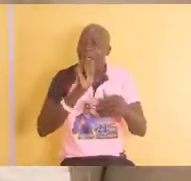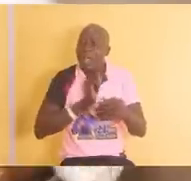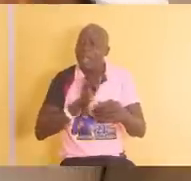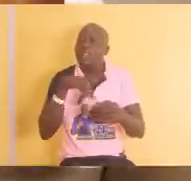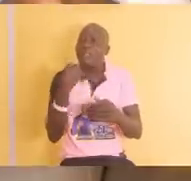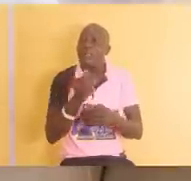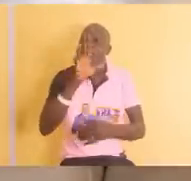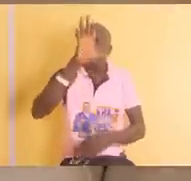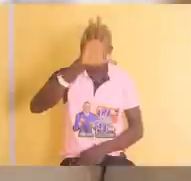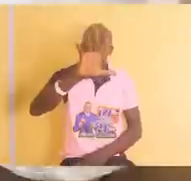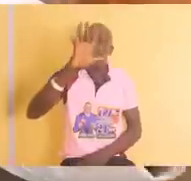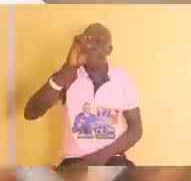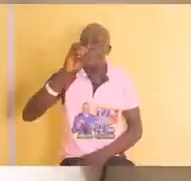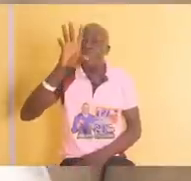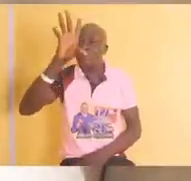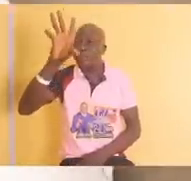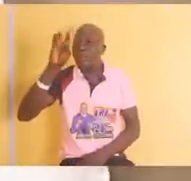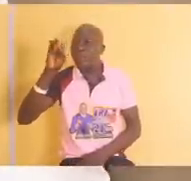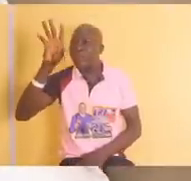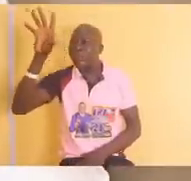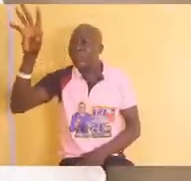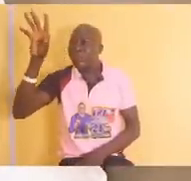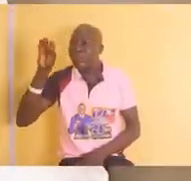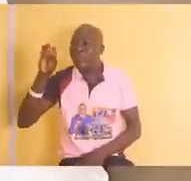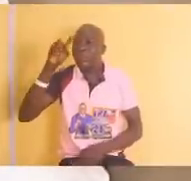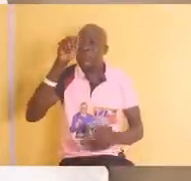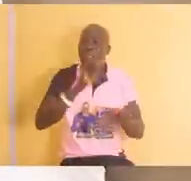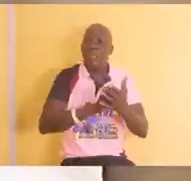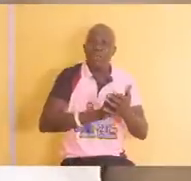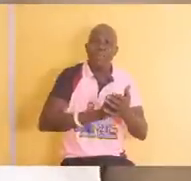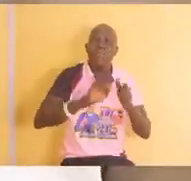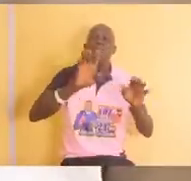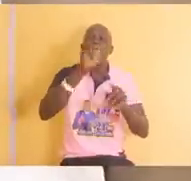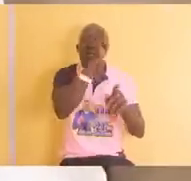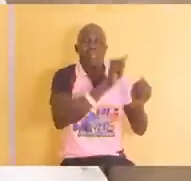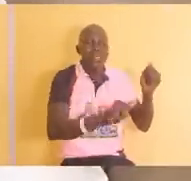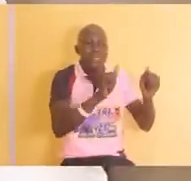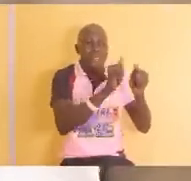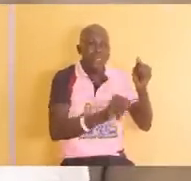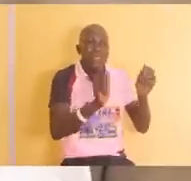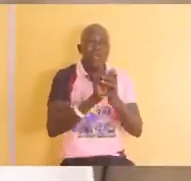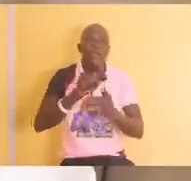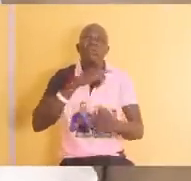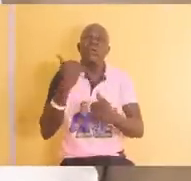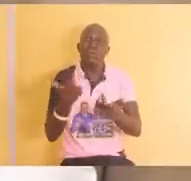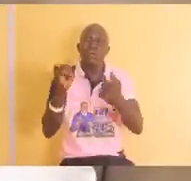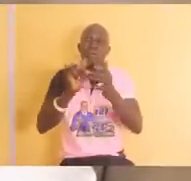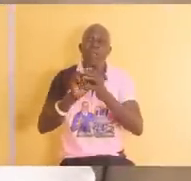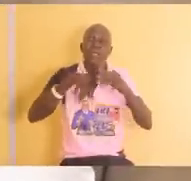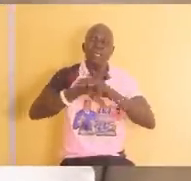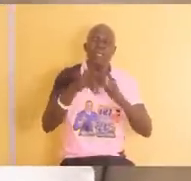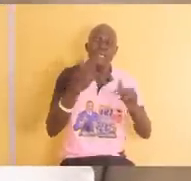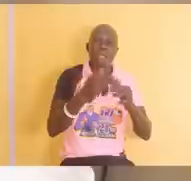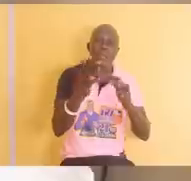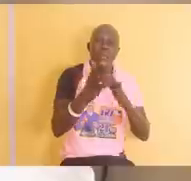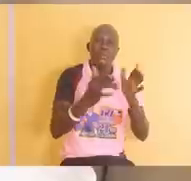money 50,000. I told you that you have 50,000 pieces. I want that. Now, you're back. It's not even come down. The